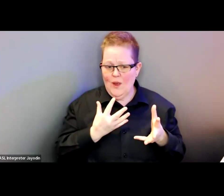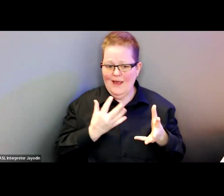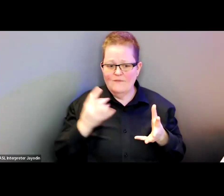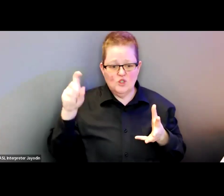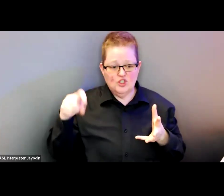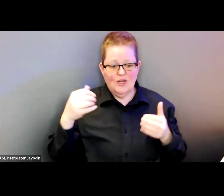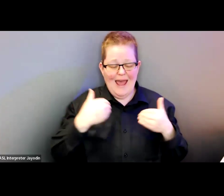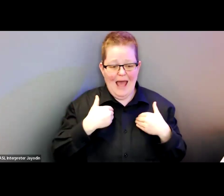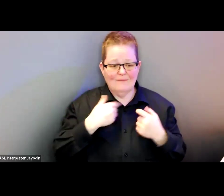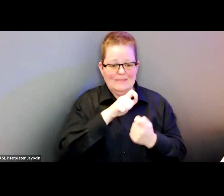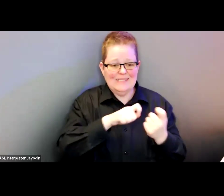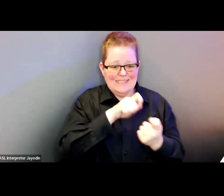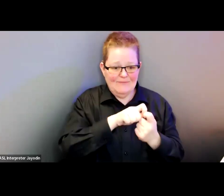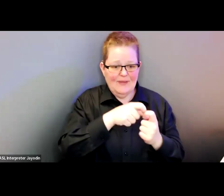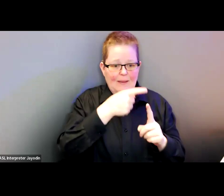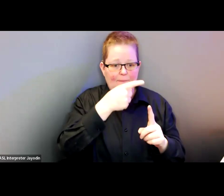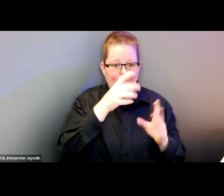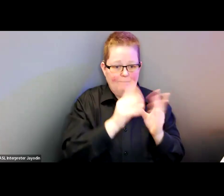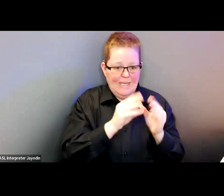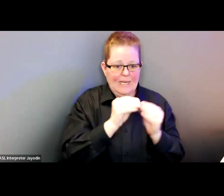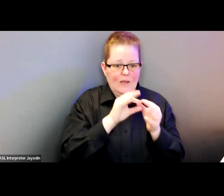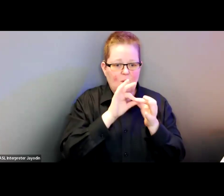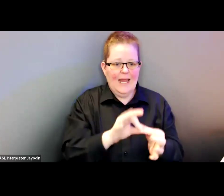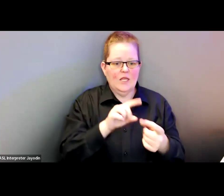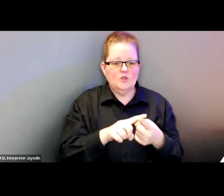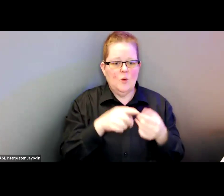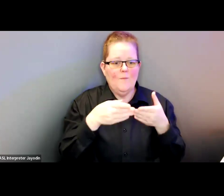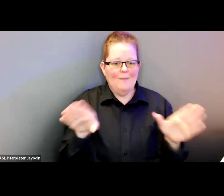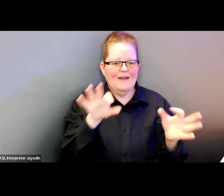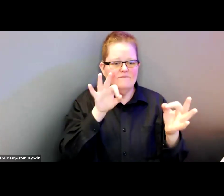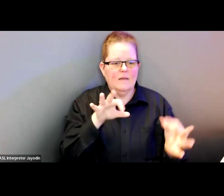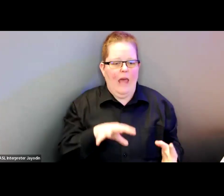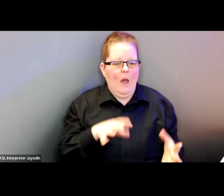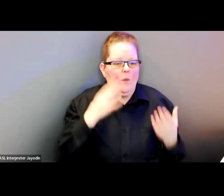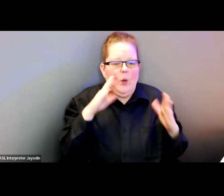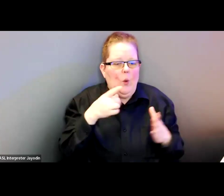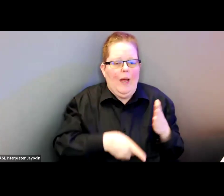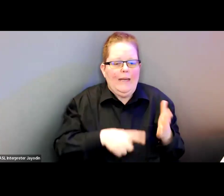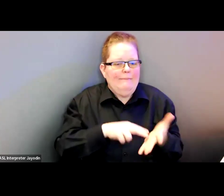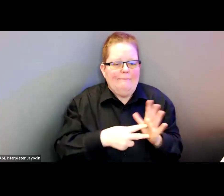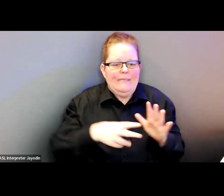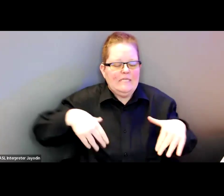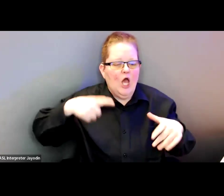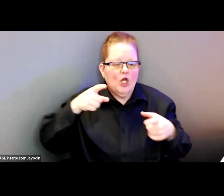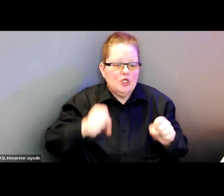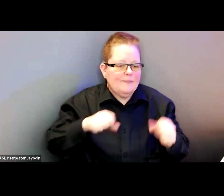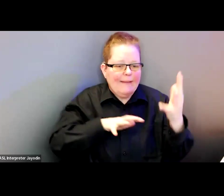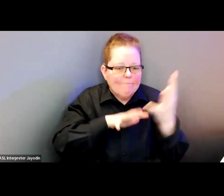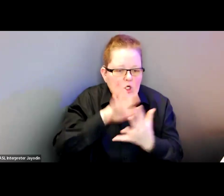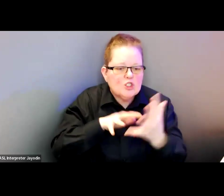specific meeting devoted to public feedback. We don't know what that is yet. Like it could be in person, it could be virtual. We'll have to figure it